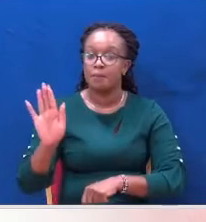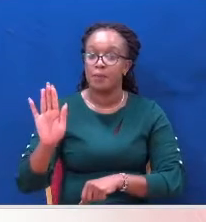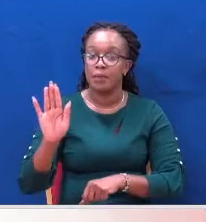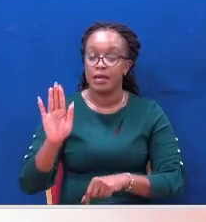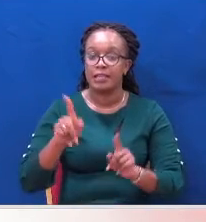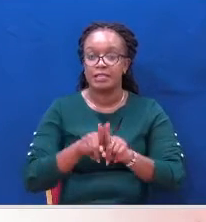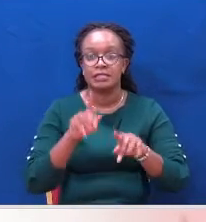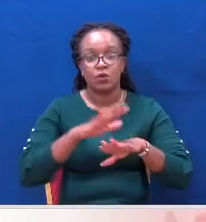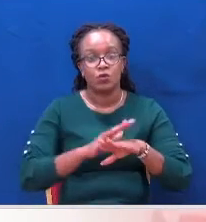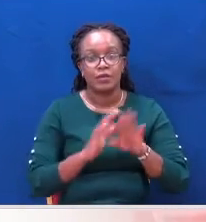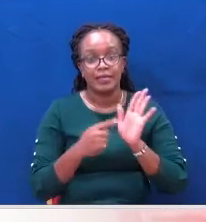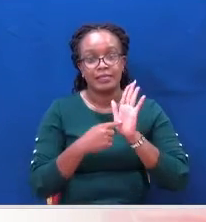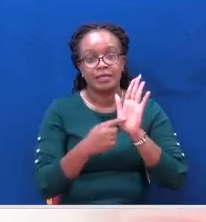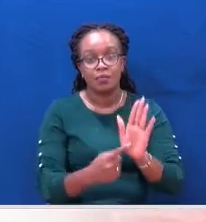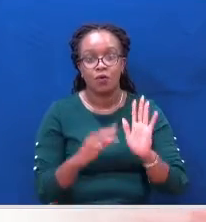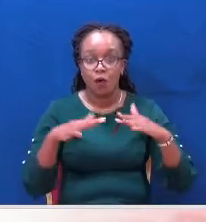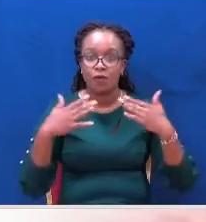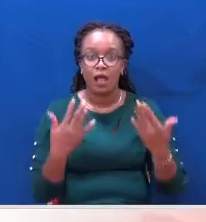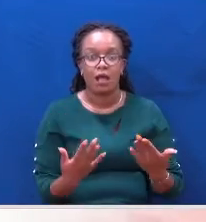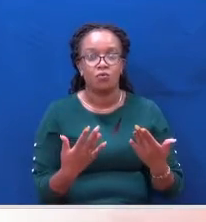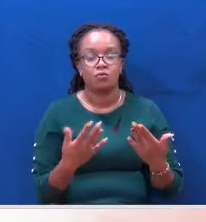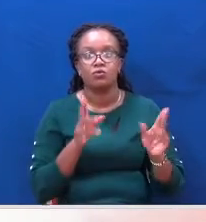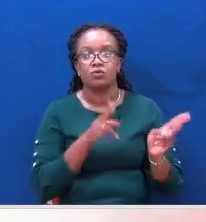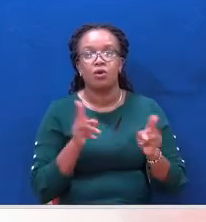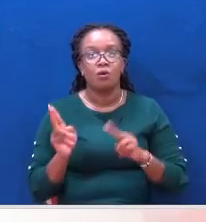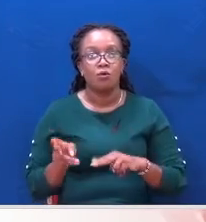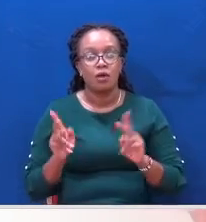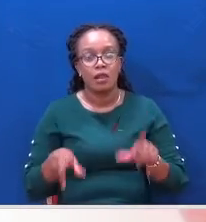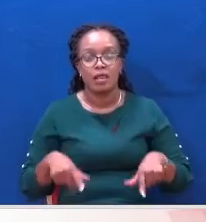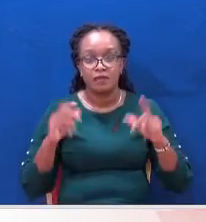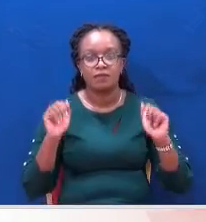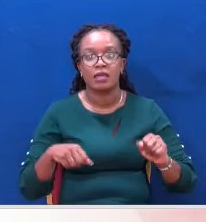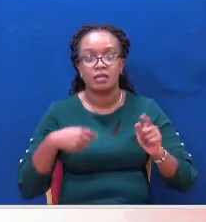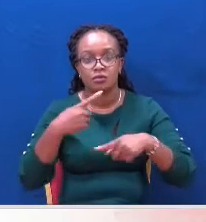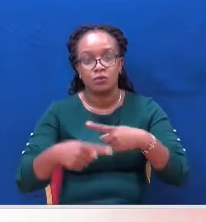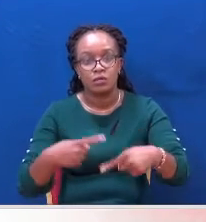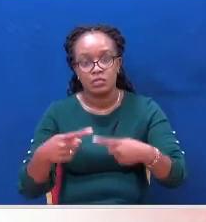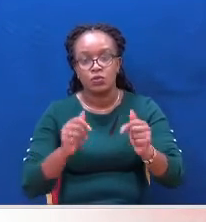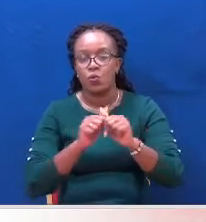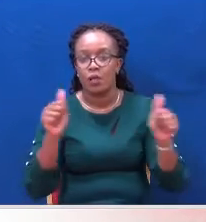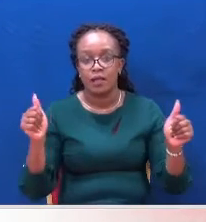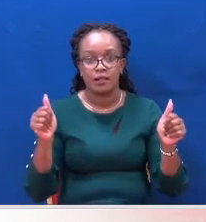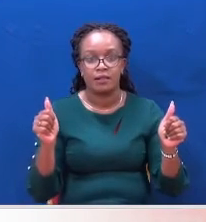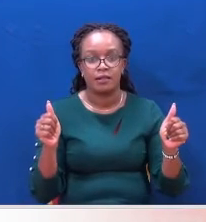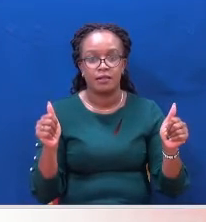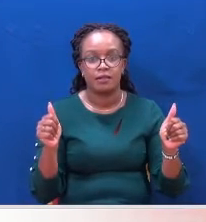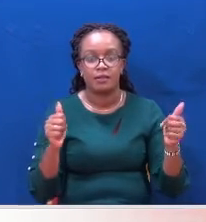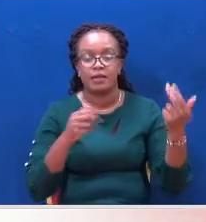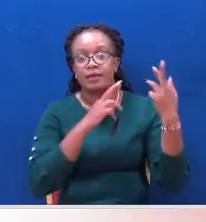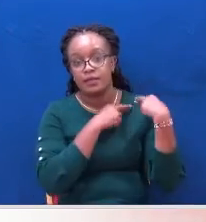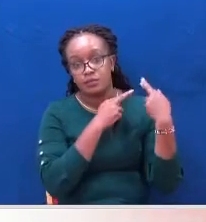example of how ordinary life can continue safely and